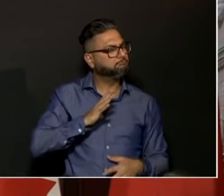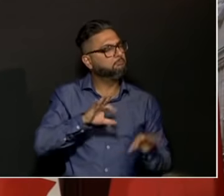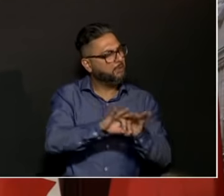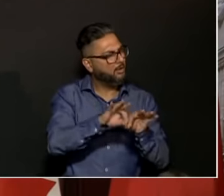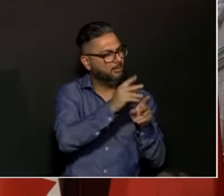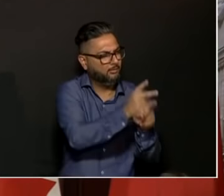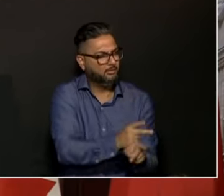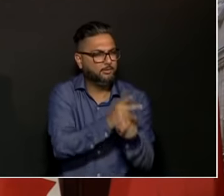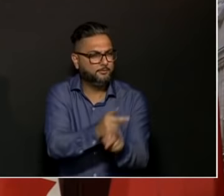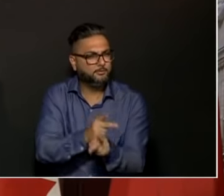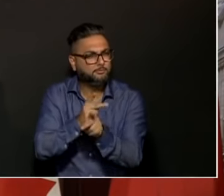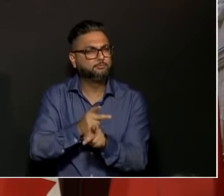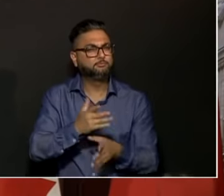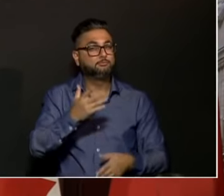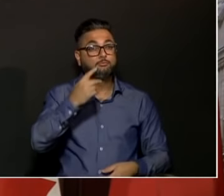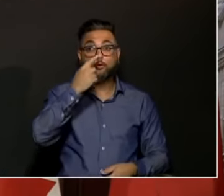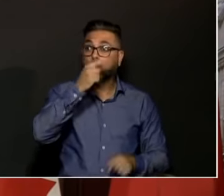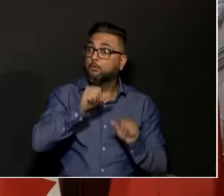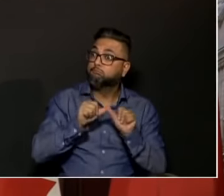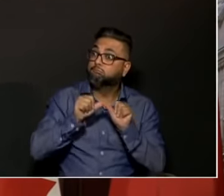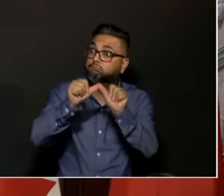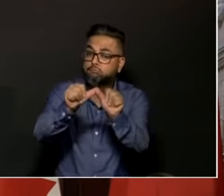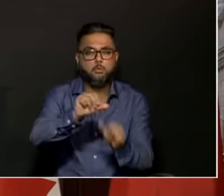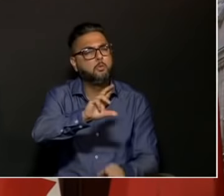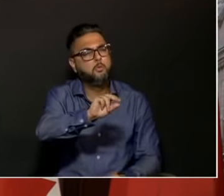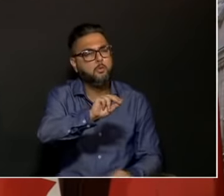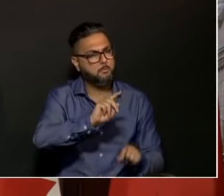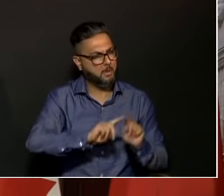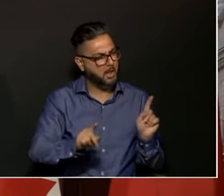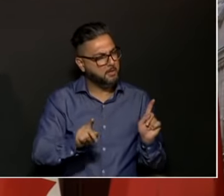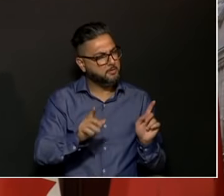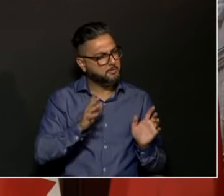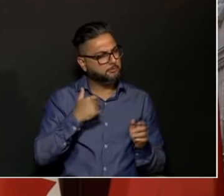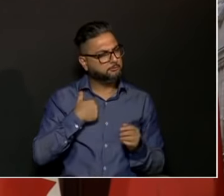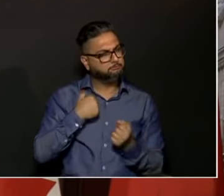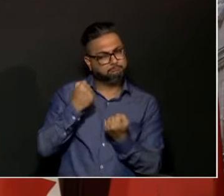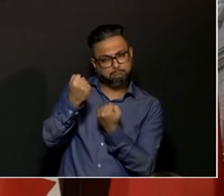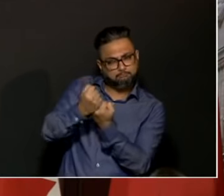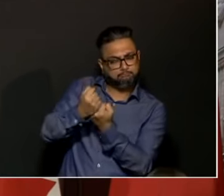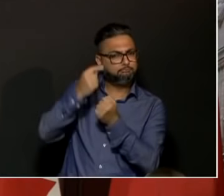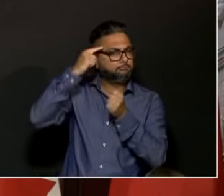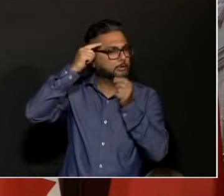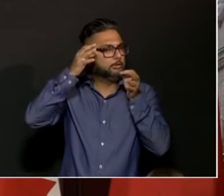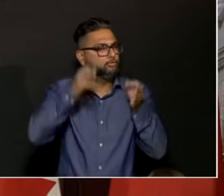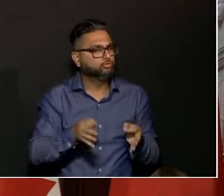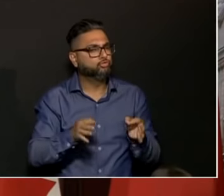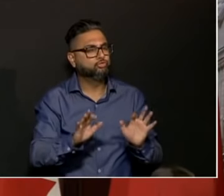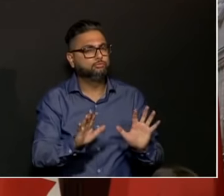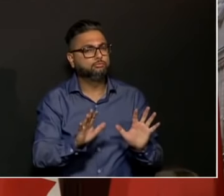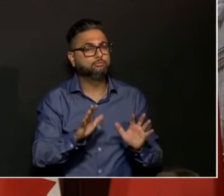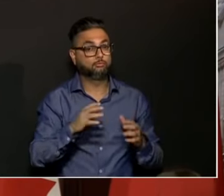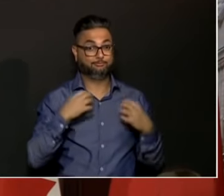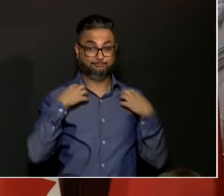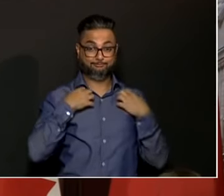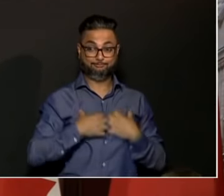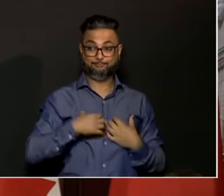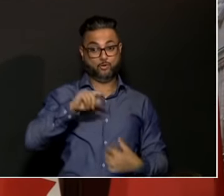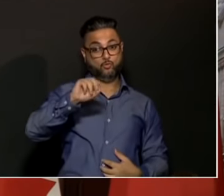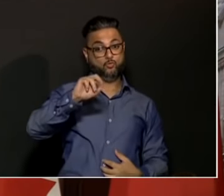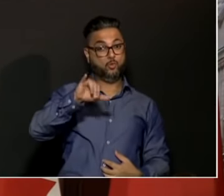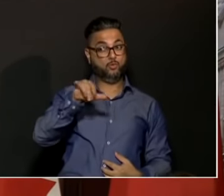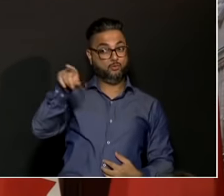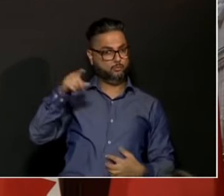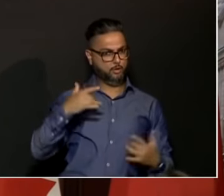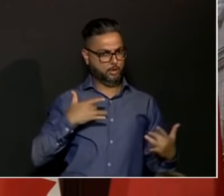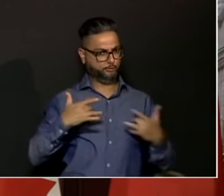be forever, but I agree with it. Plus, on top of that, we have Mayor Tory was concerned. Other mayors, regional mayors in